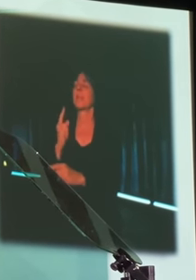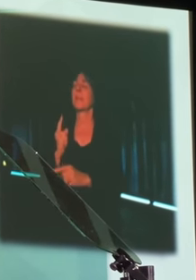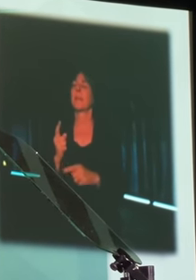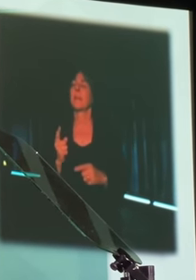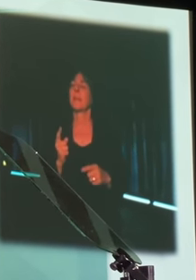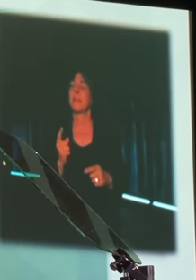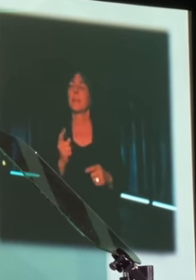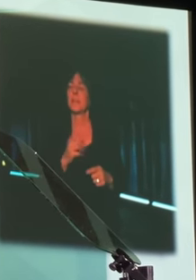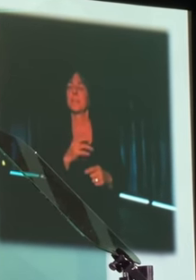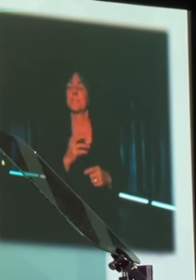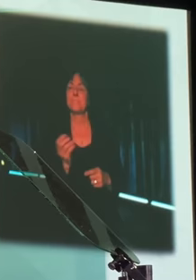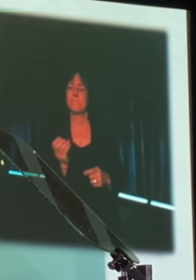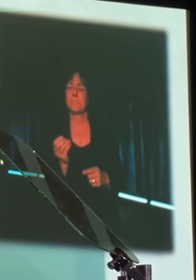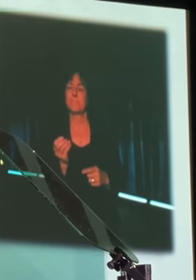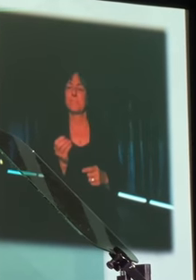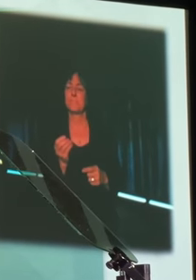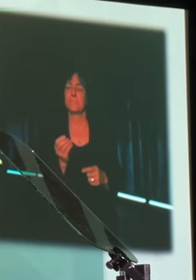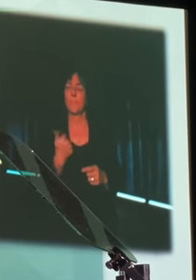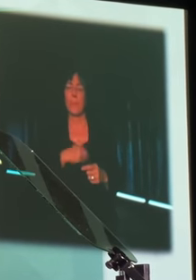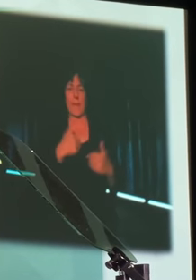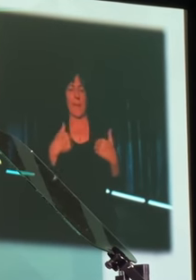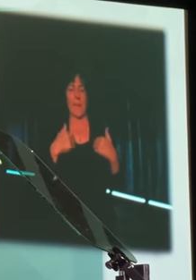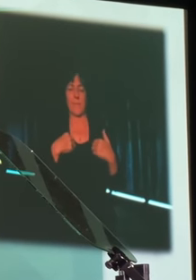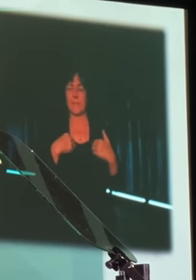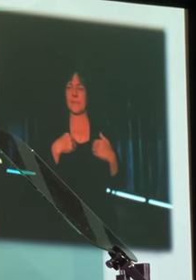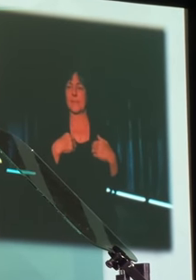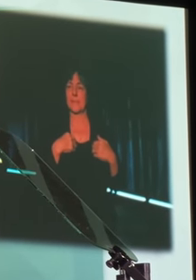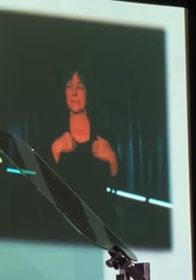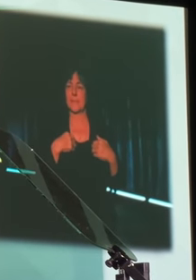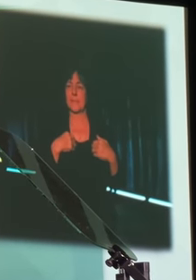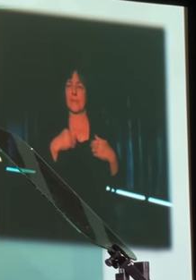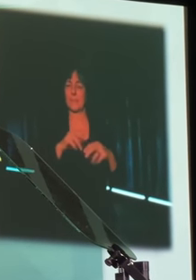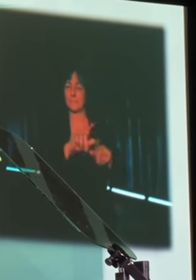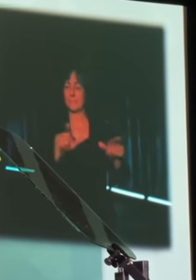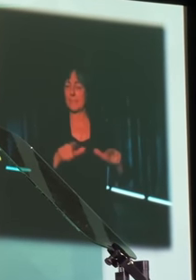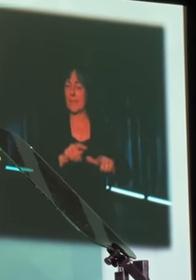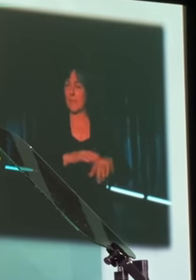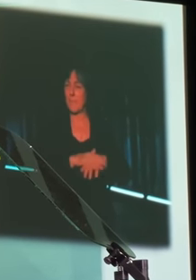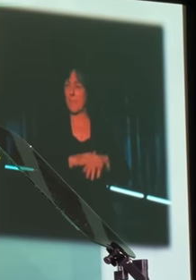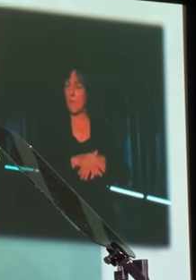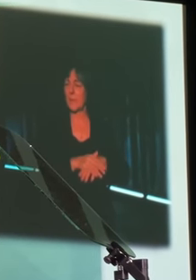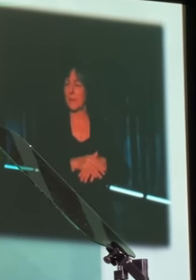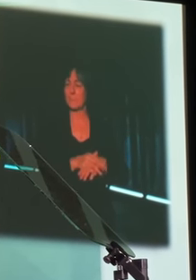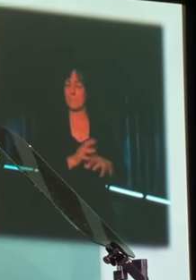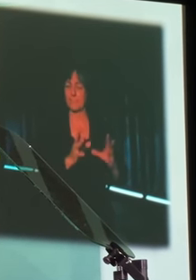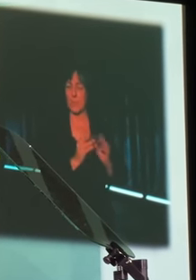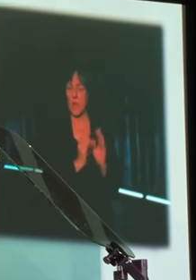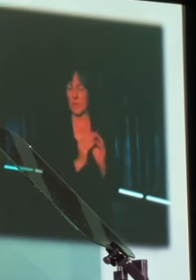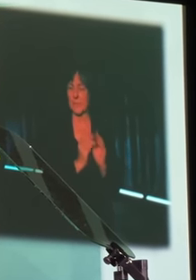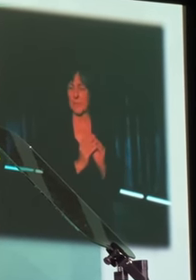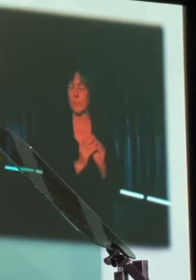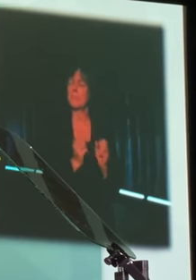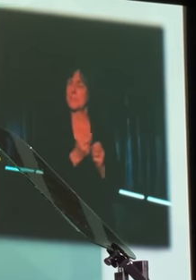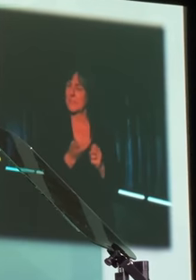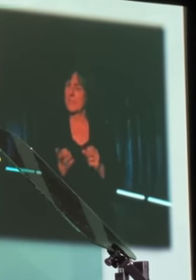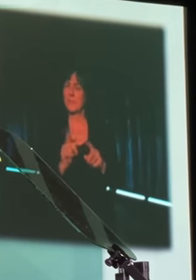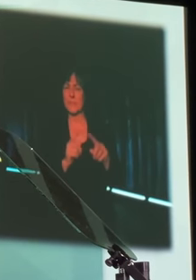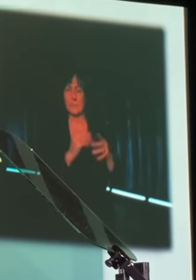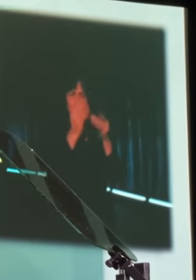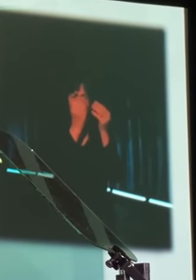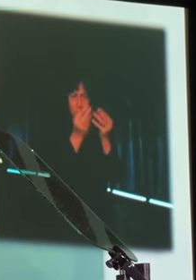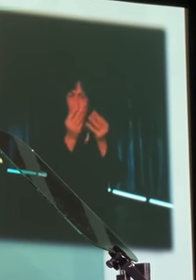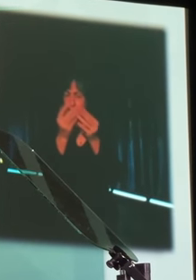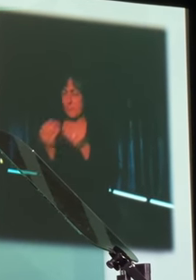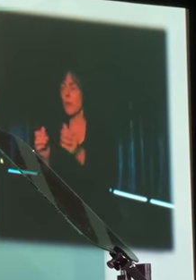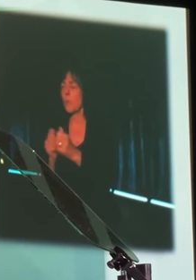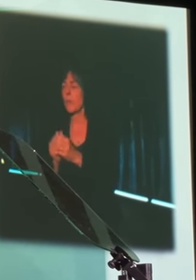And we have, as the Native American Caucus, had the chance to host a number of briefings with the Department